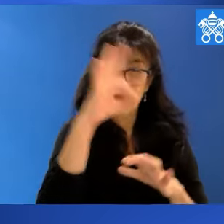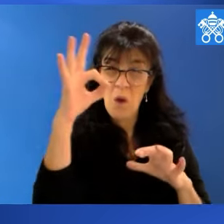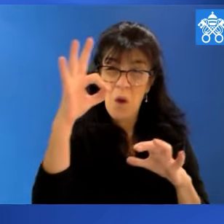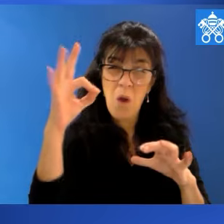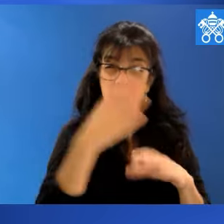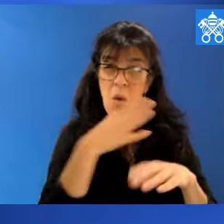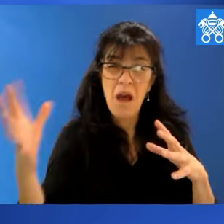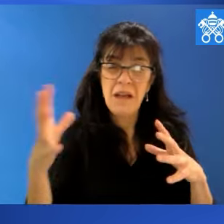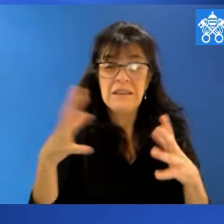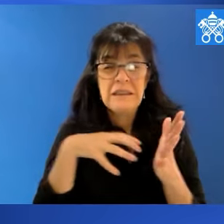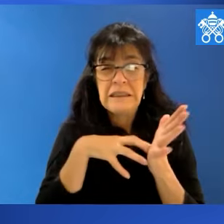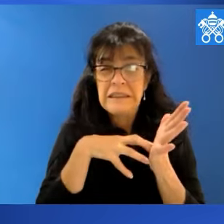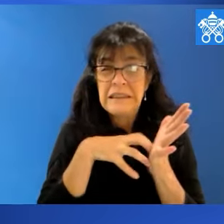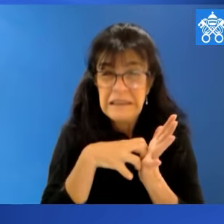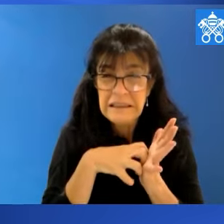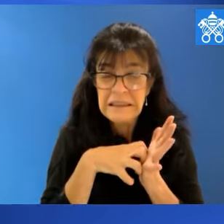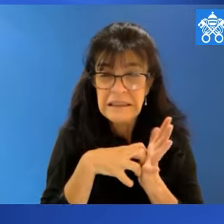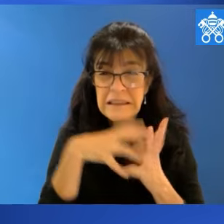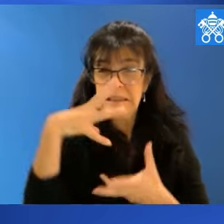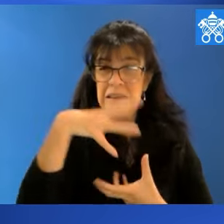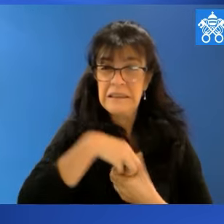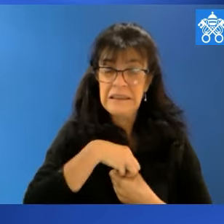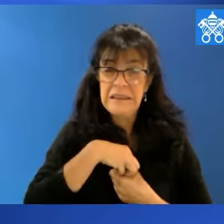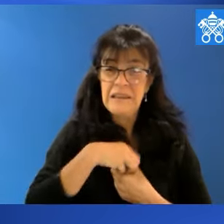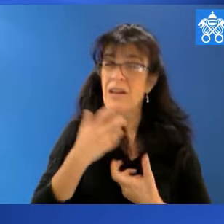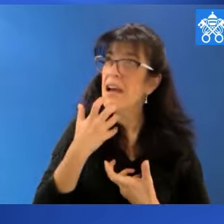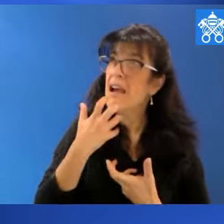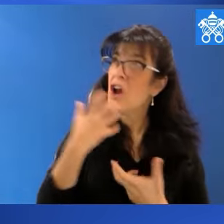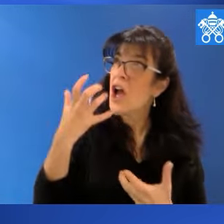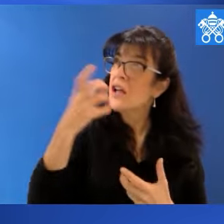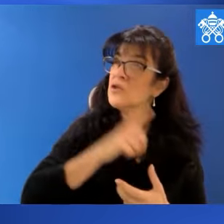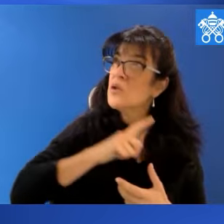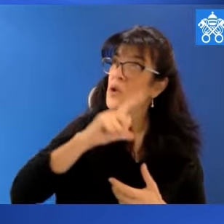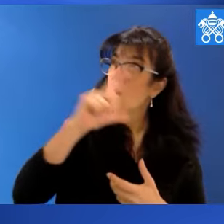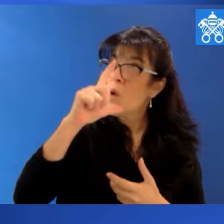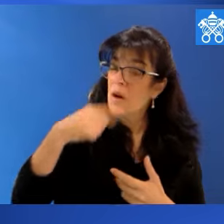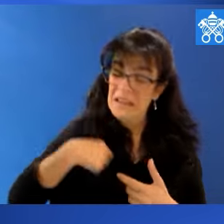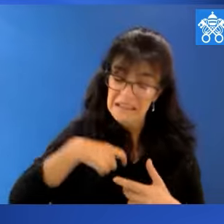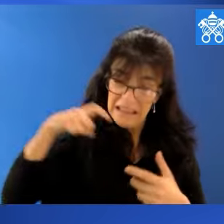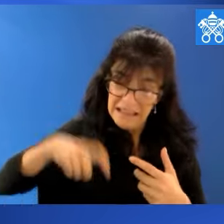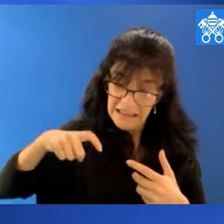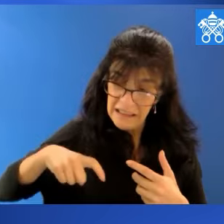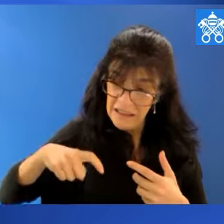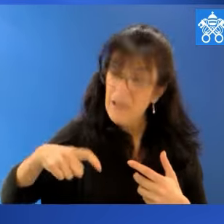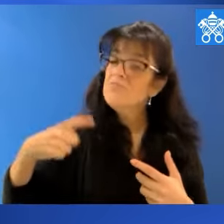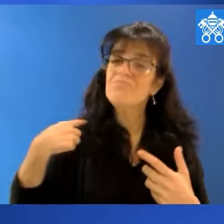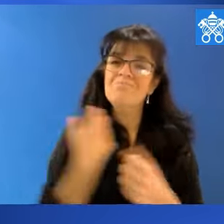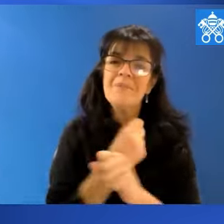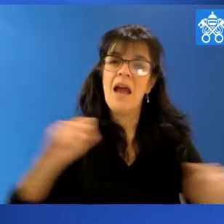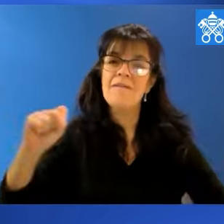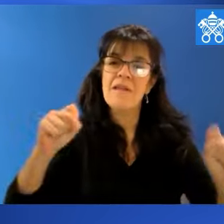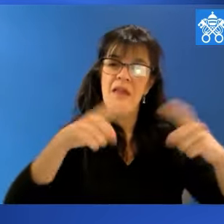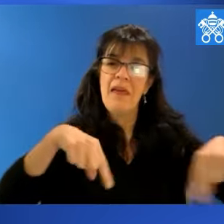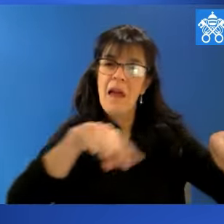fainting within them. Then they cried to the Lord in their need, and he rescued